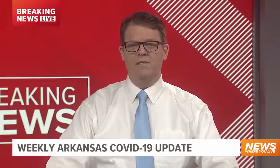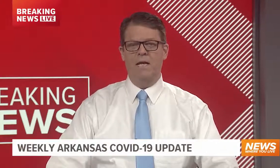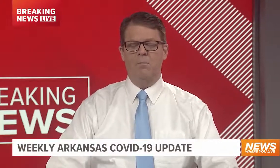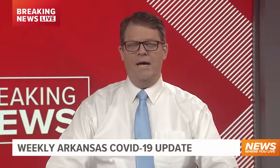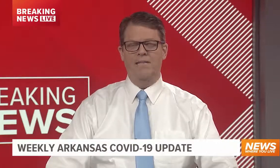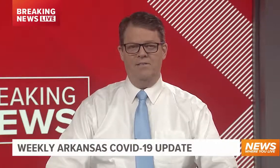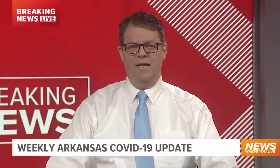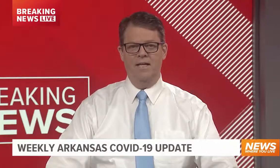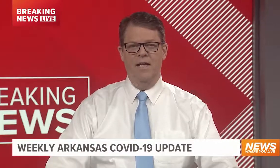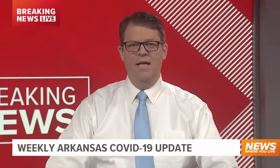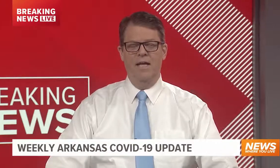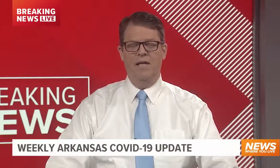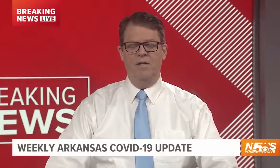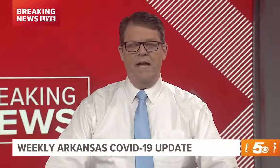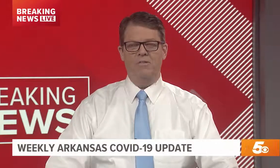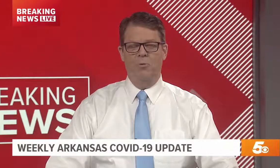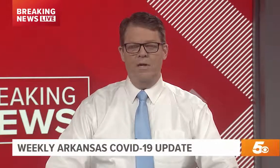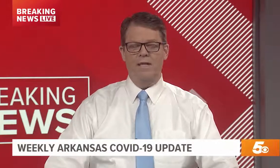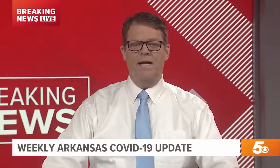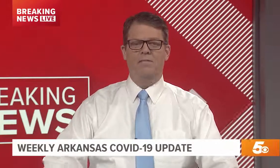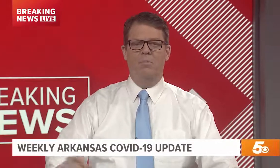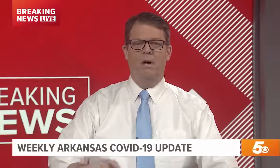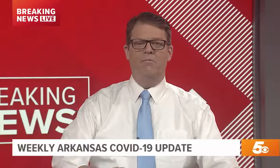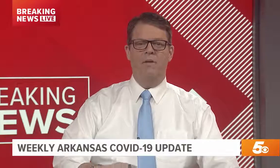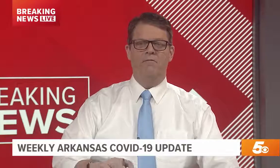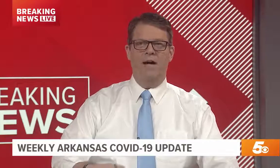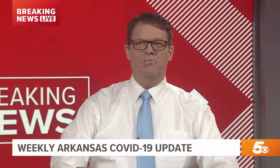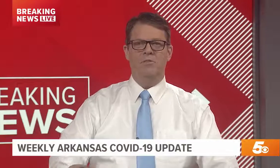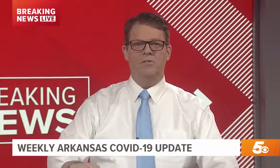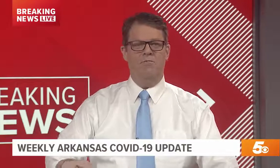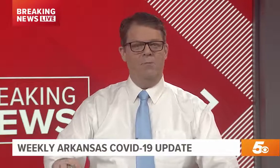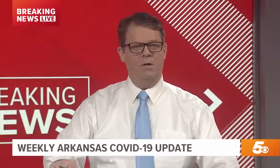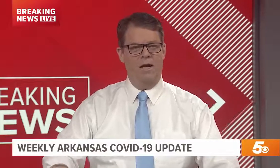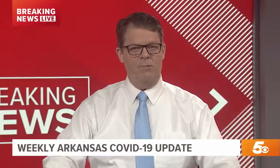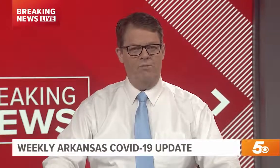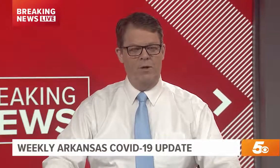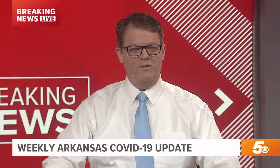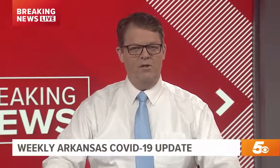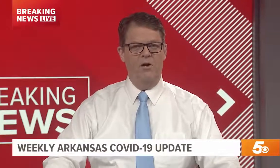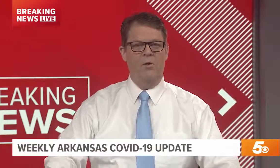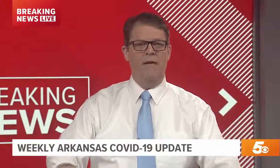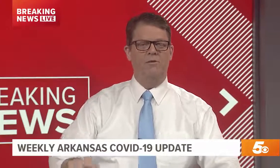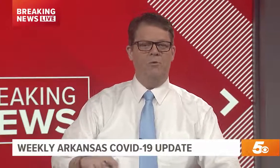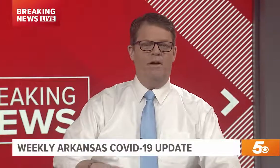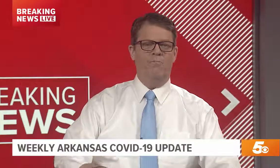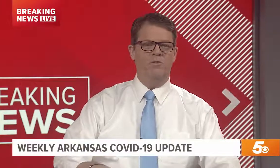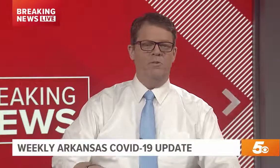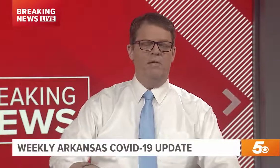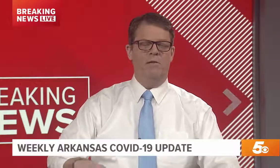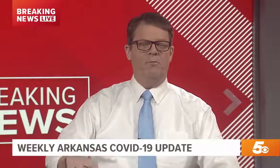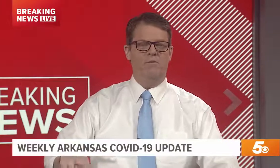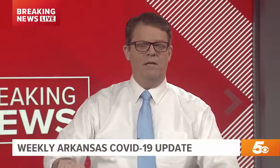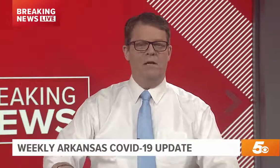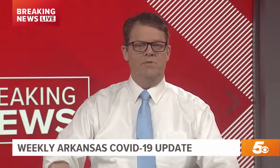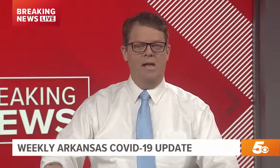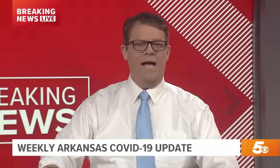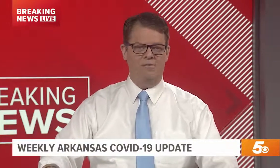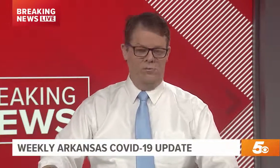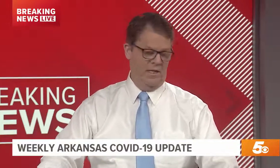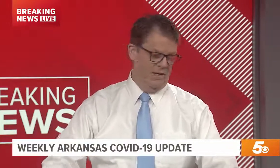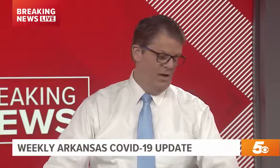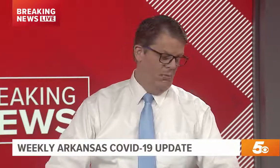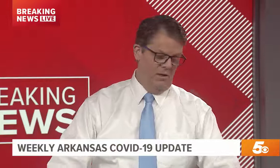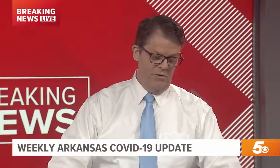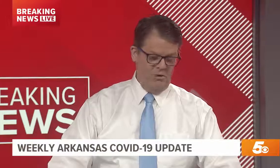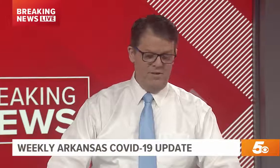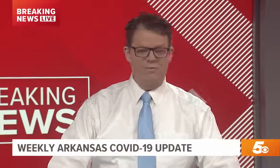will be seen by the state in the next week. That's above the 5% from a couple of weeks ago and the 12% that was announced last